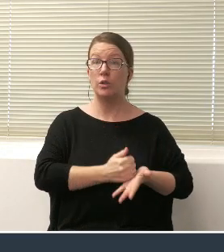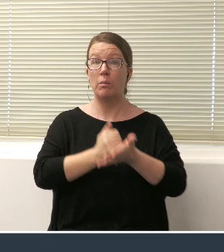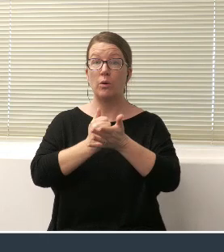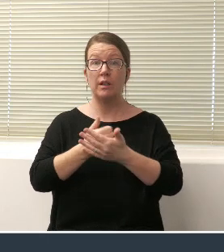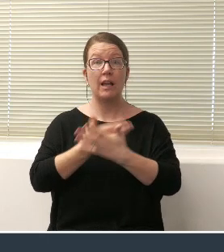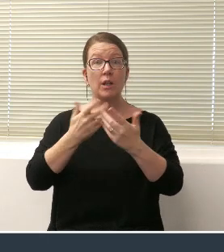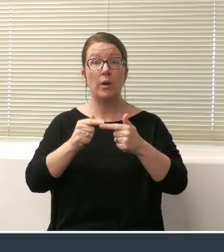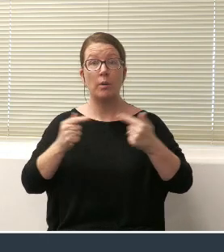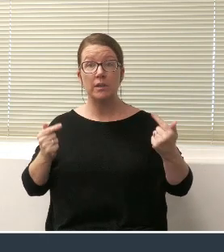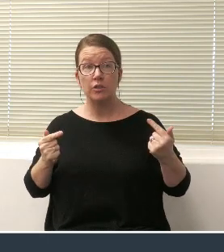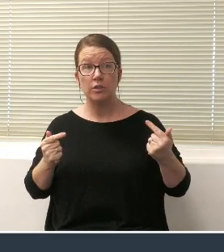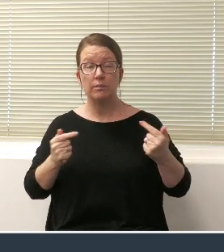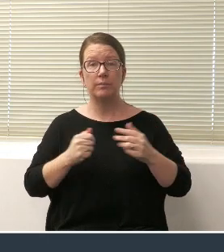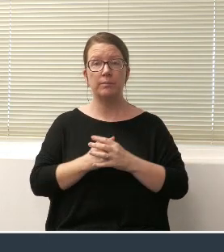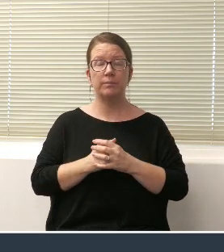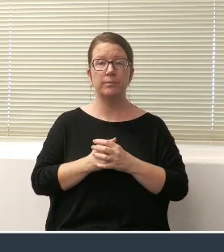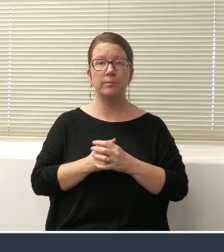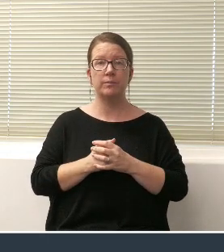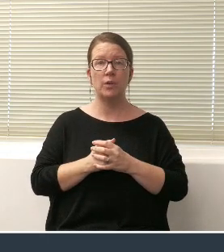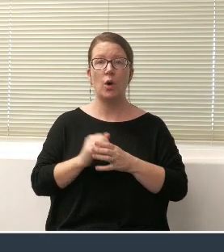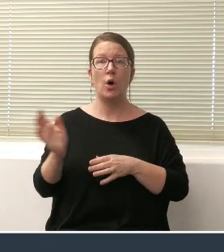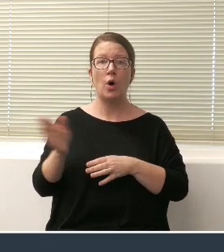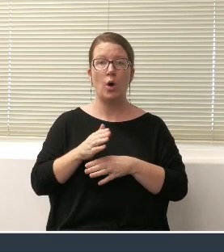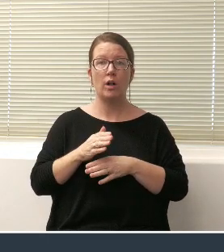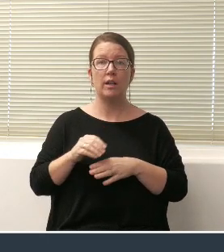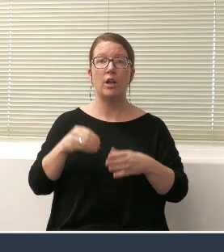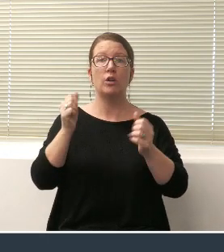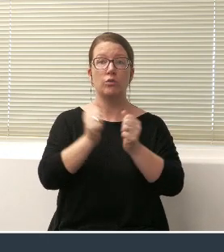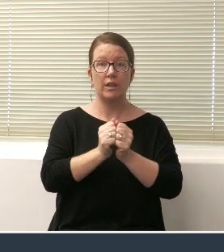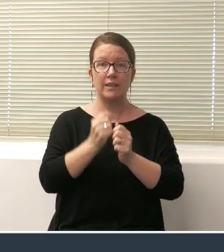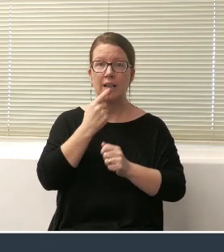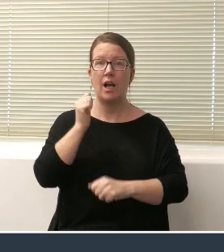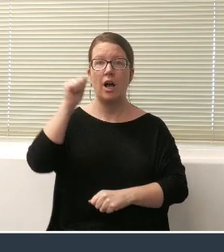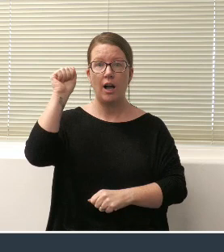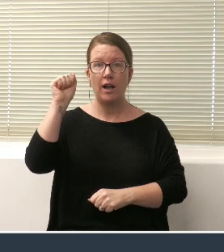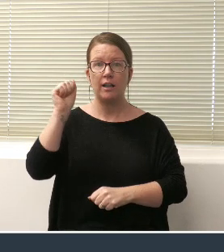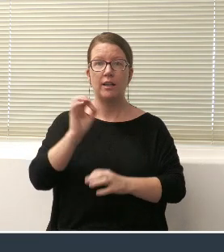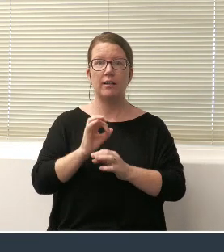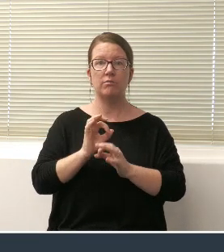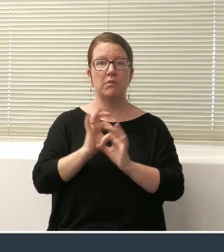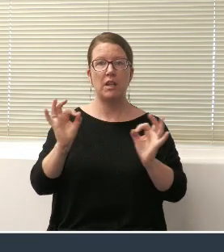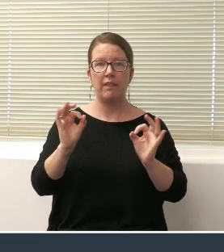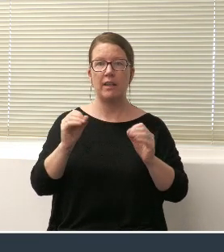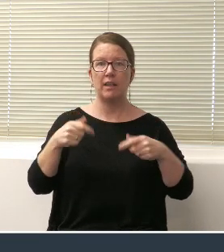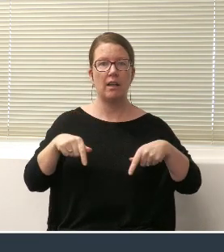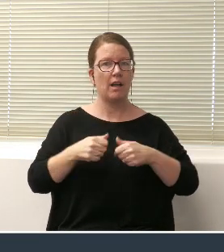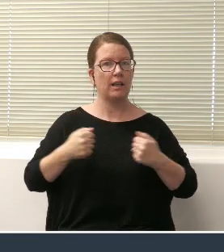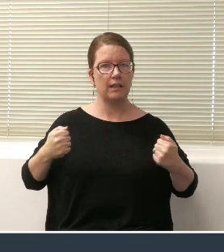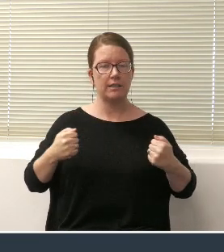in opposition? Right, so I'll put that. All those in favour, please say aye. Aye. Against? Carried.